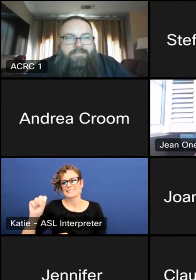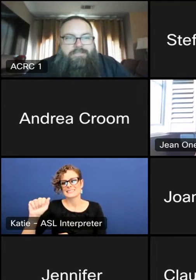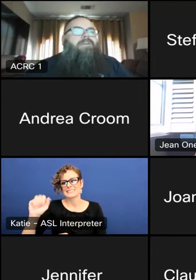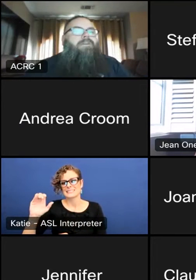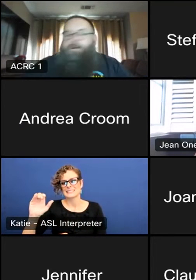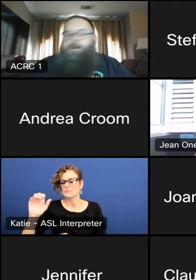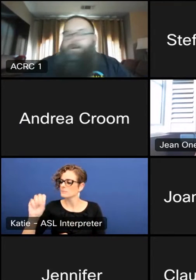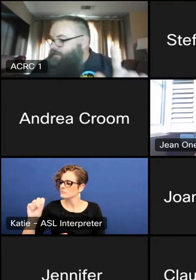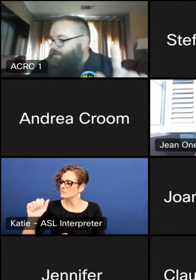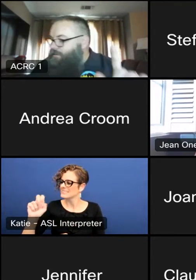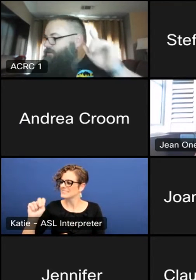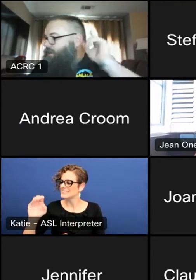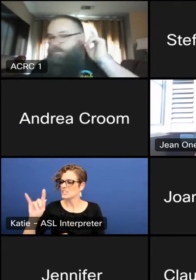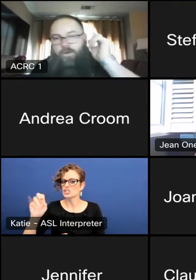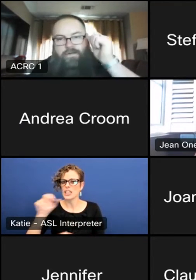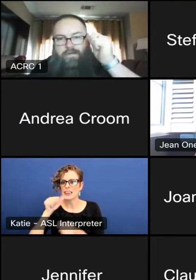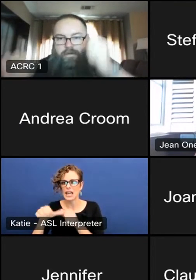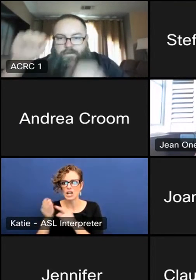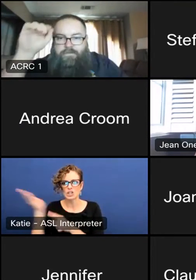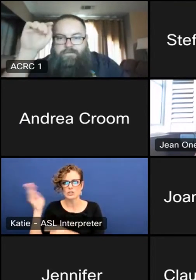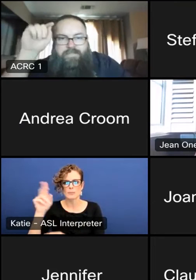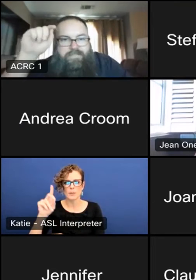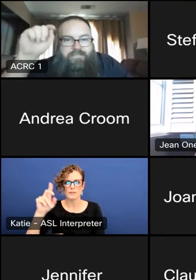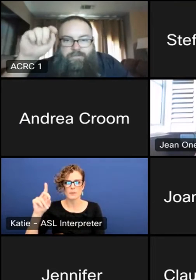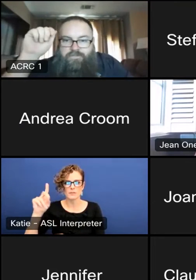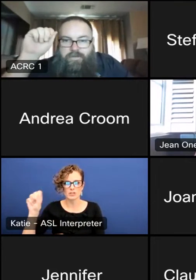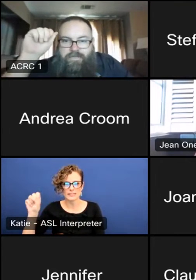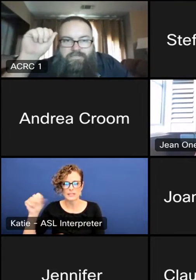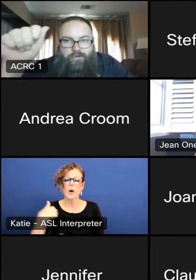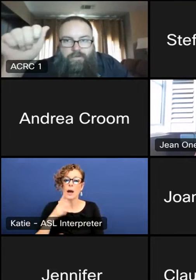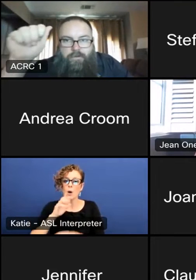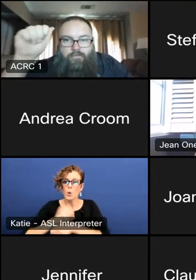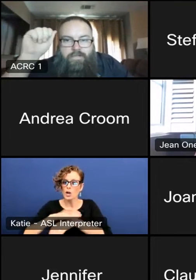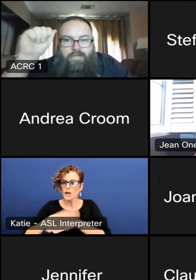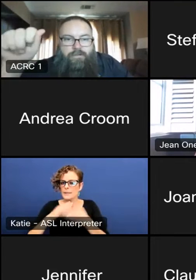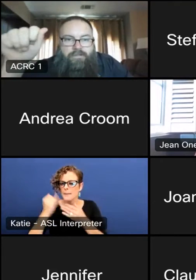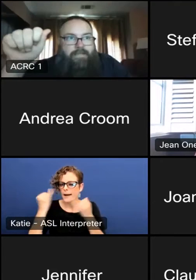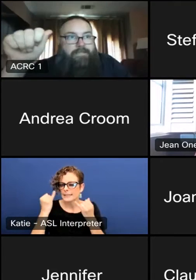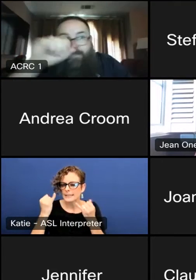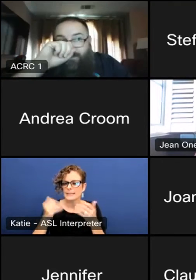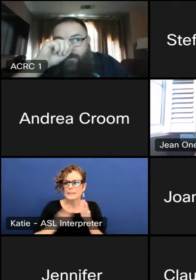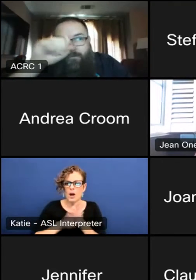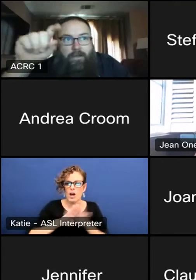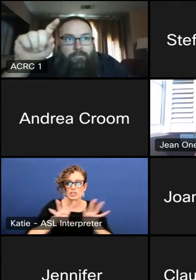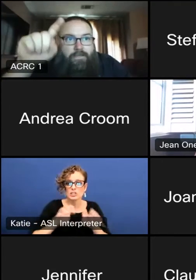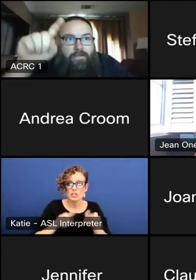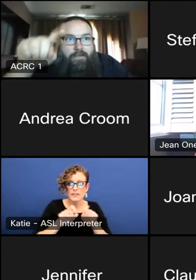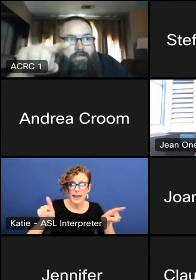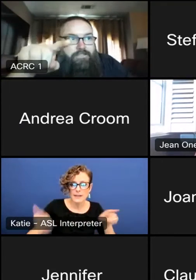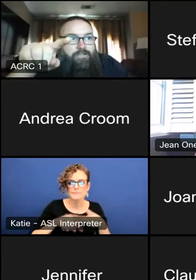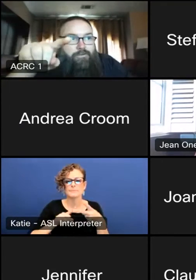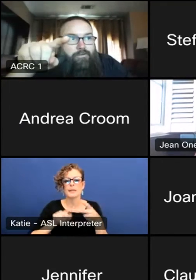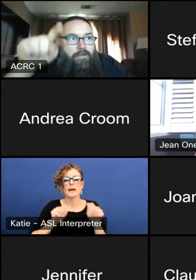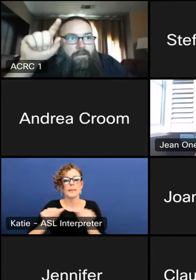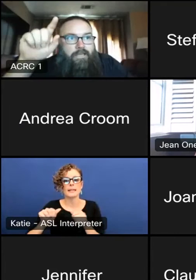Services. So I'm going to work on some ideas about doing a survey. We're going to talk about the ideas of the